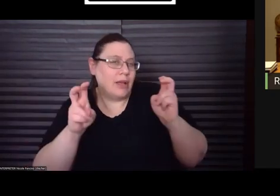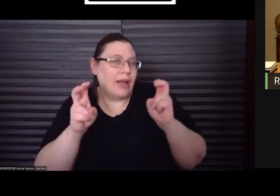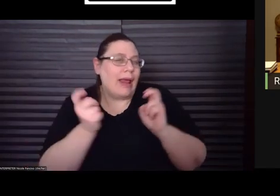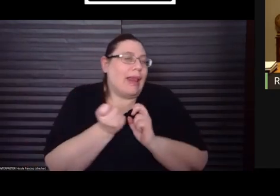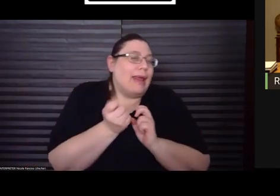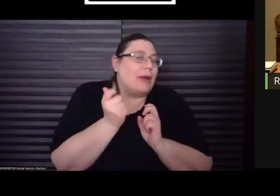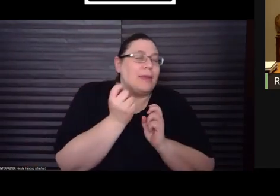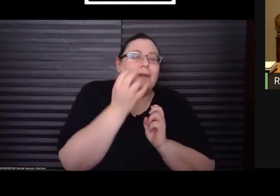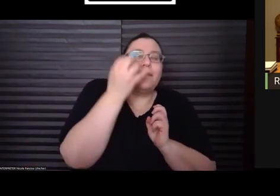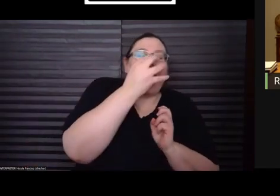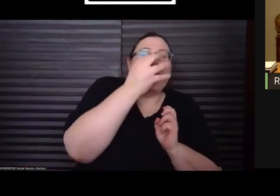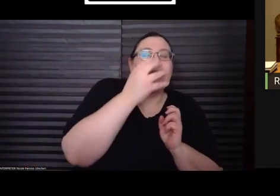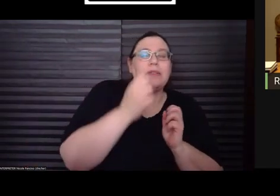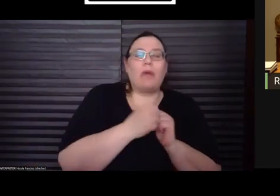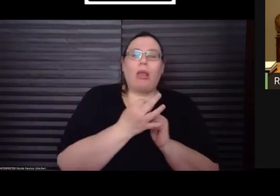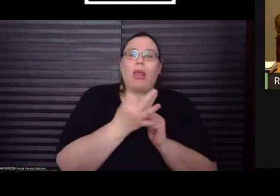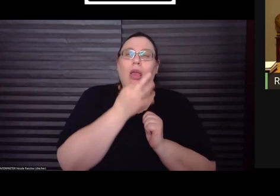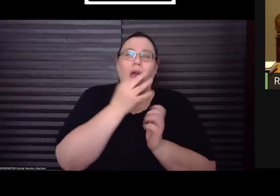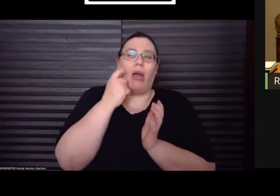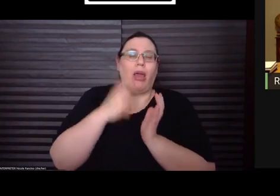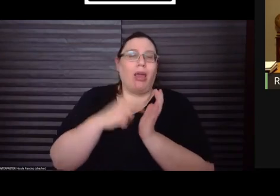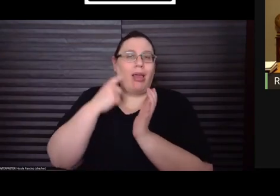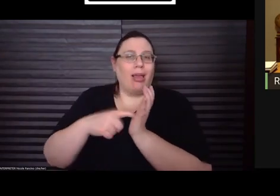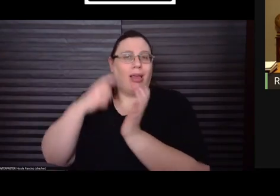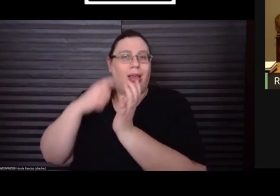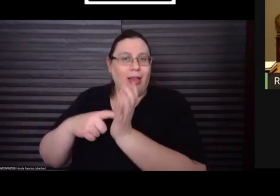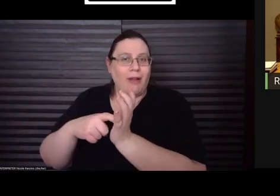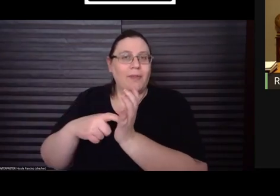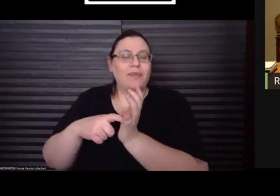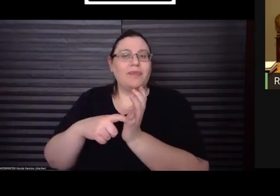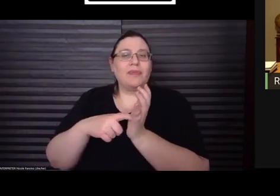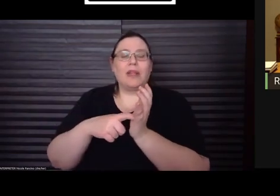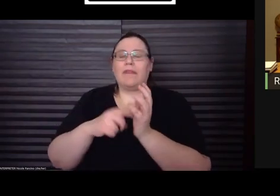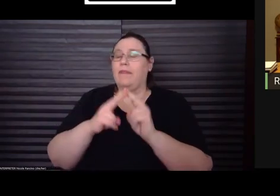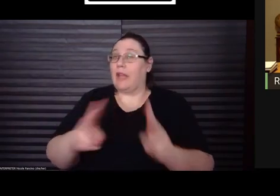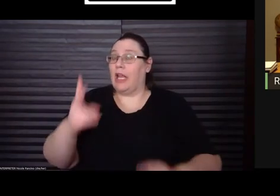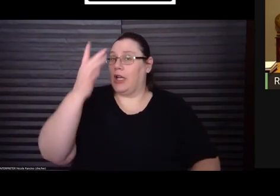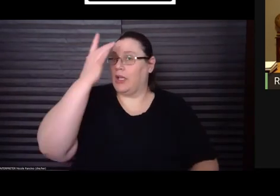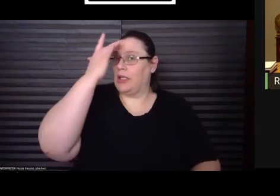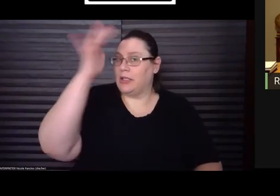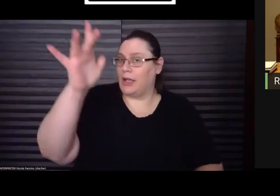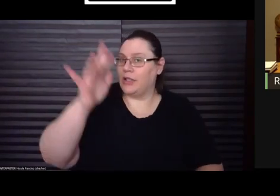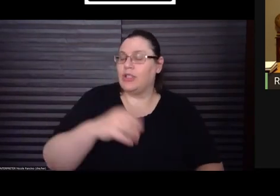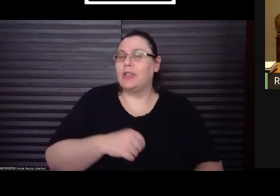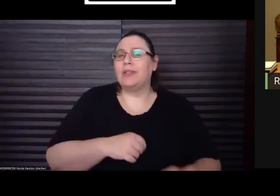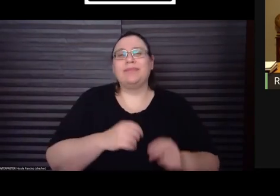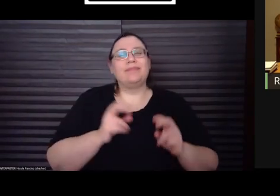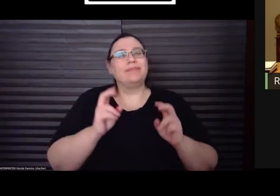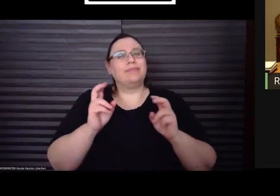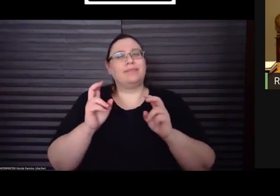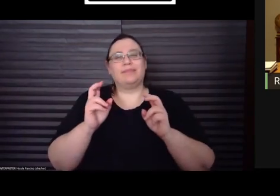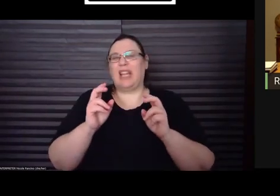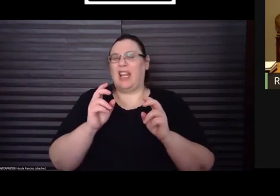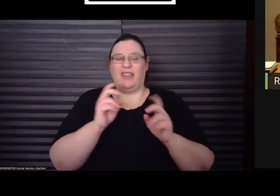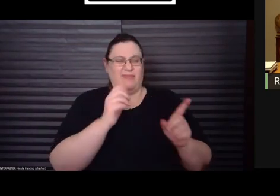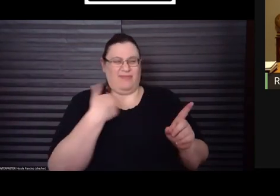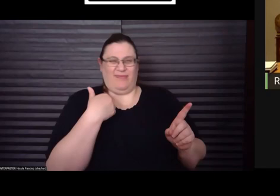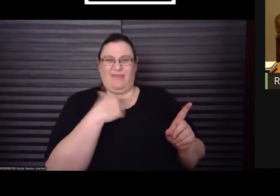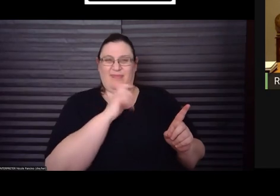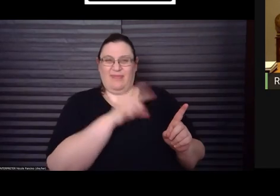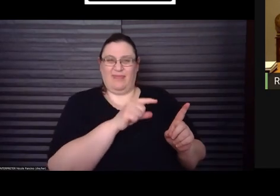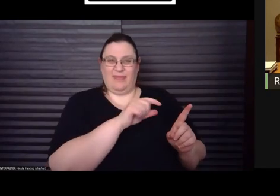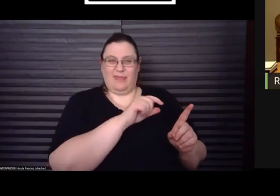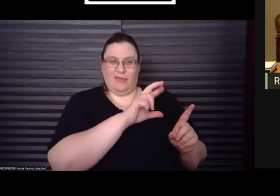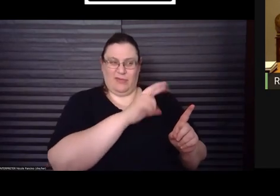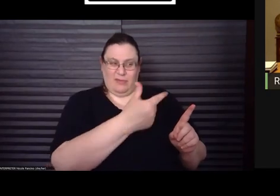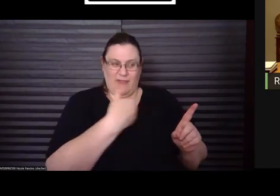fringe of madness, but with like keen observations and high intelligence. And kind of the same question that I had asked